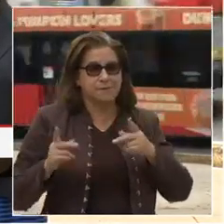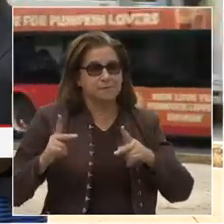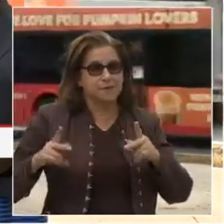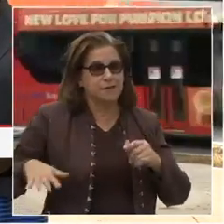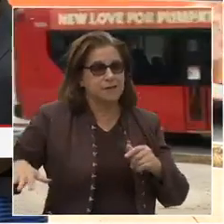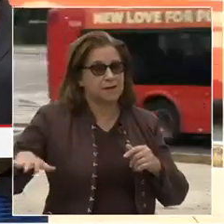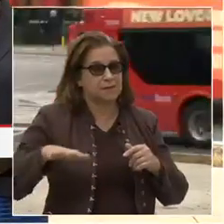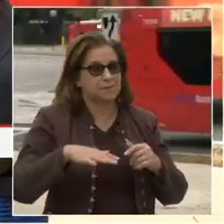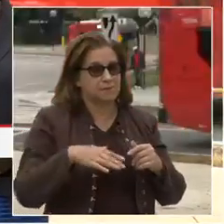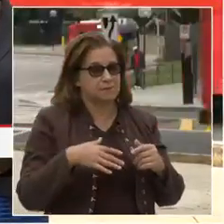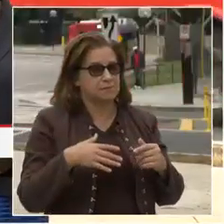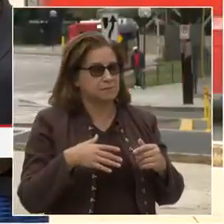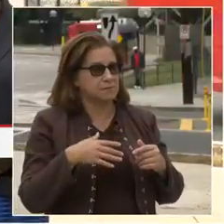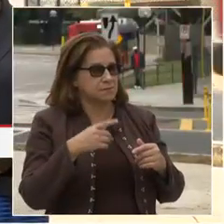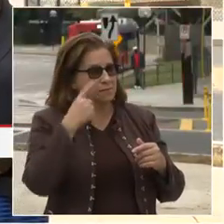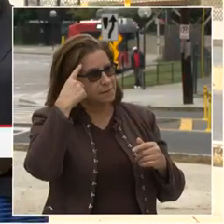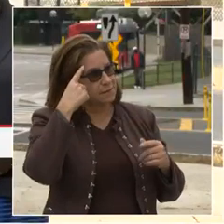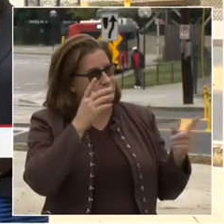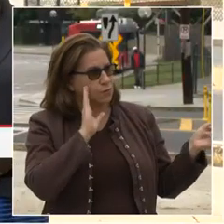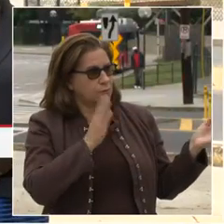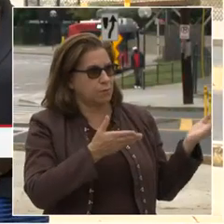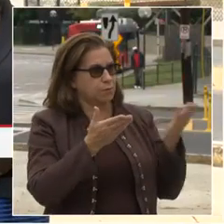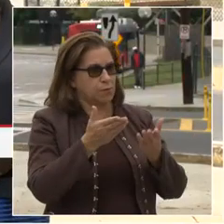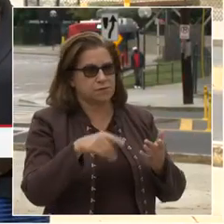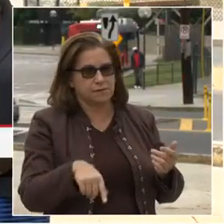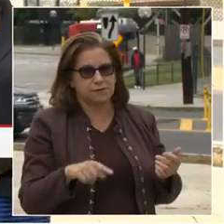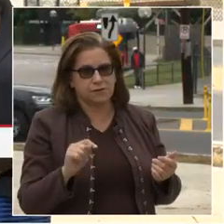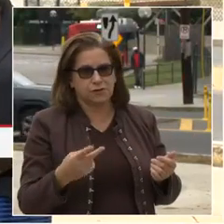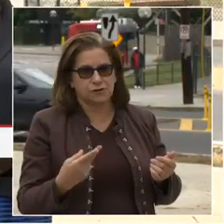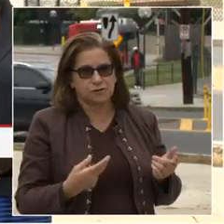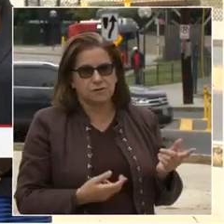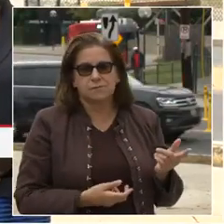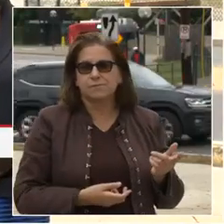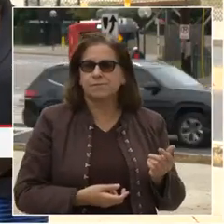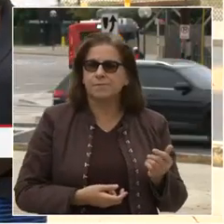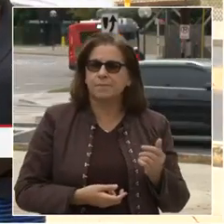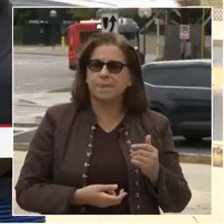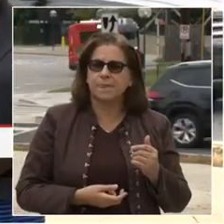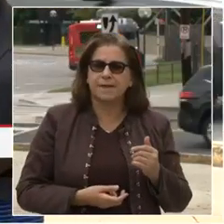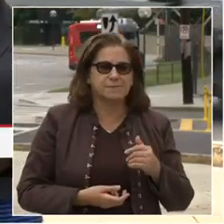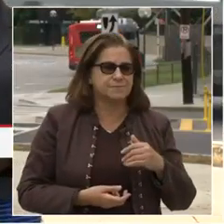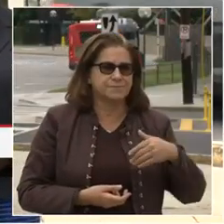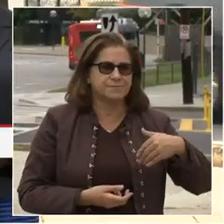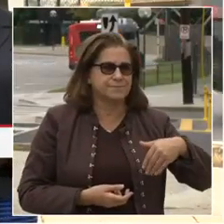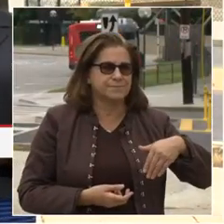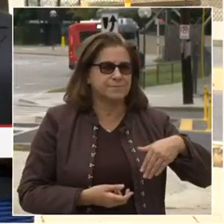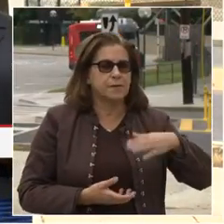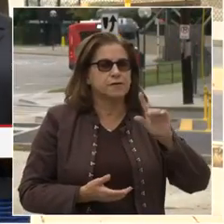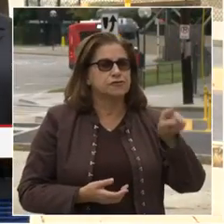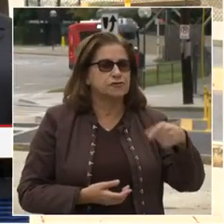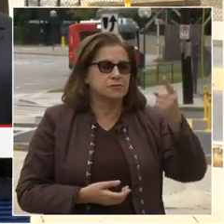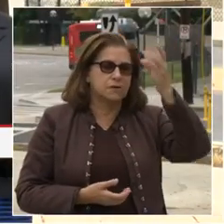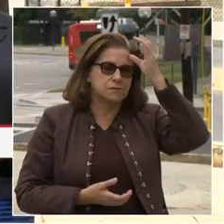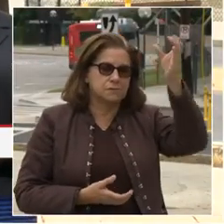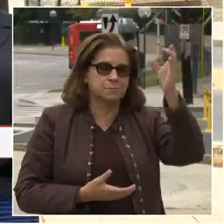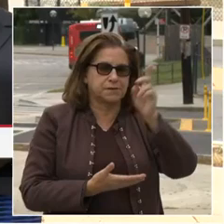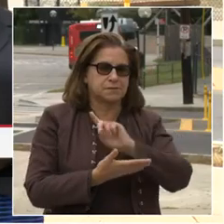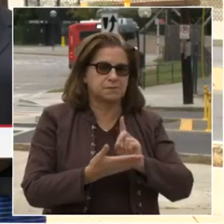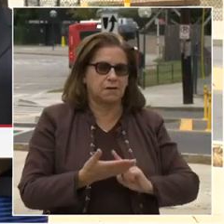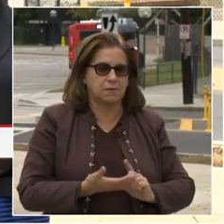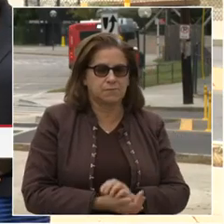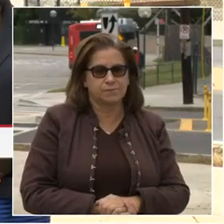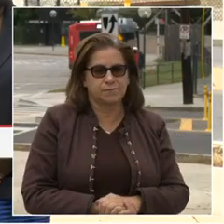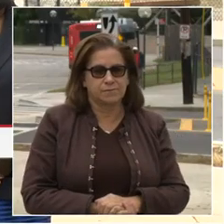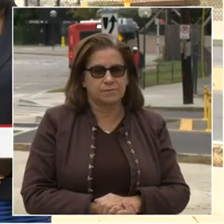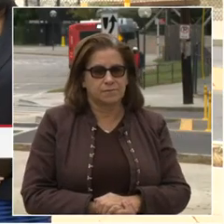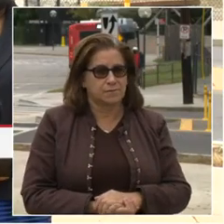DDOT. I'll have to follow up with you on that after that. I'm not for sure. I believe it's going to be more of just a conceptual design that we'll be sharing. Would you share that with us prior to Thursday so